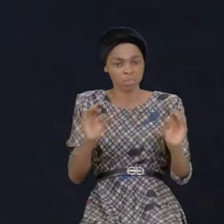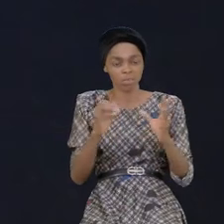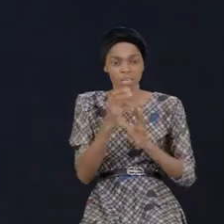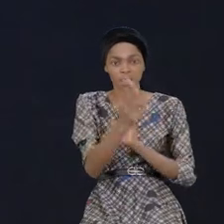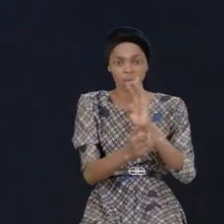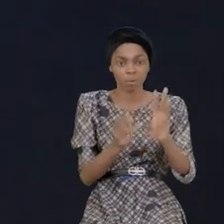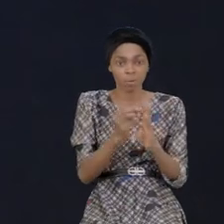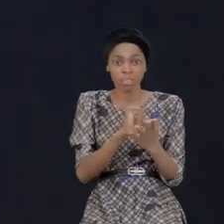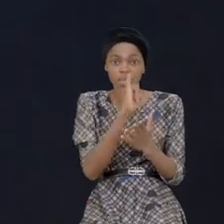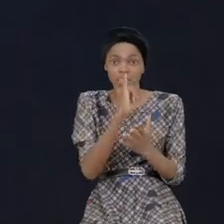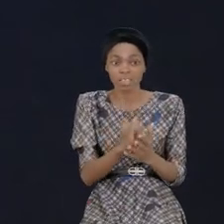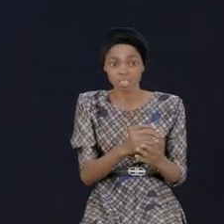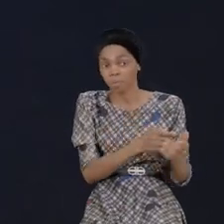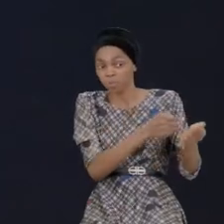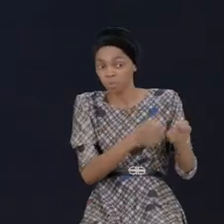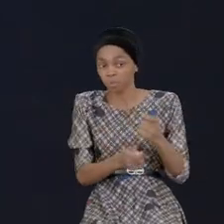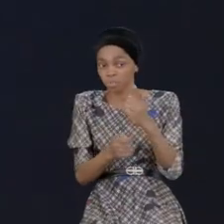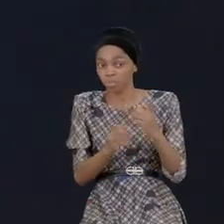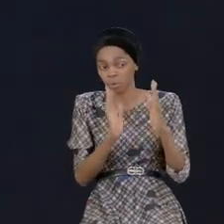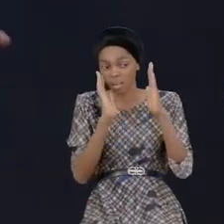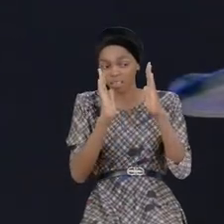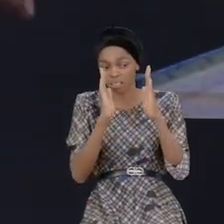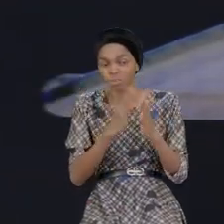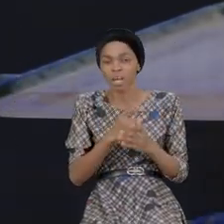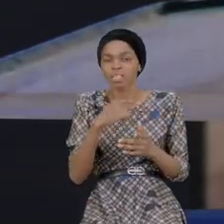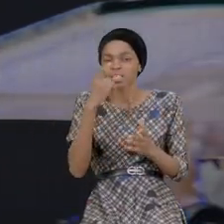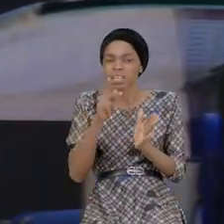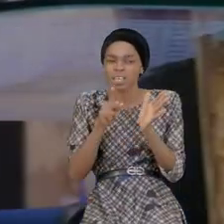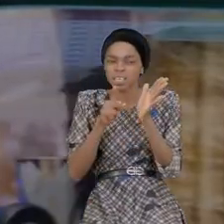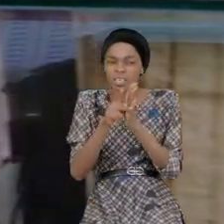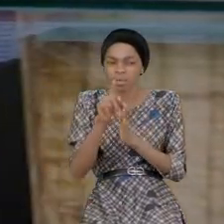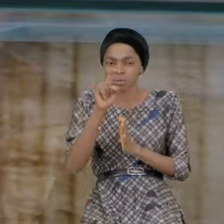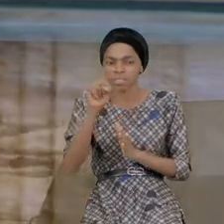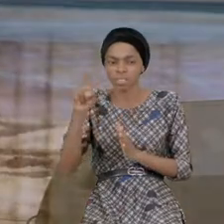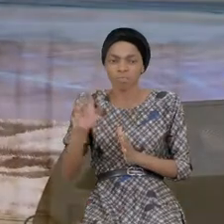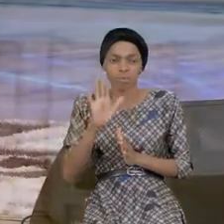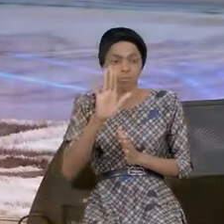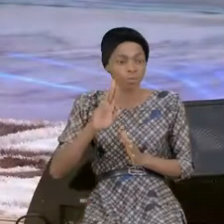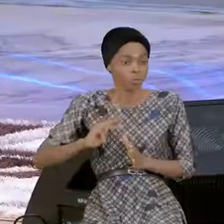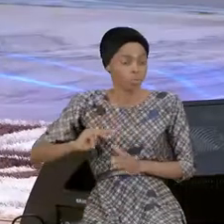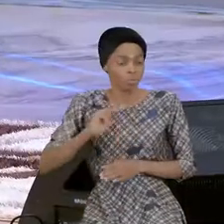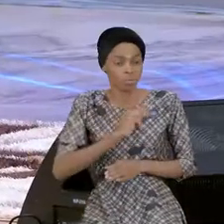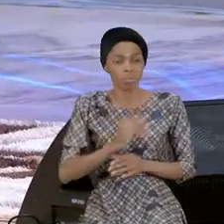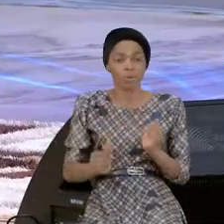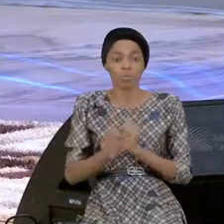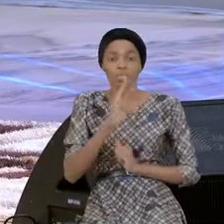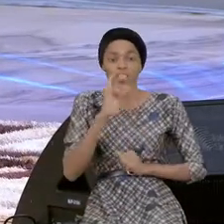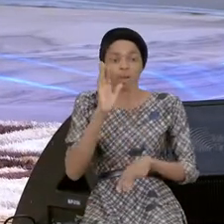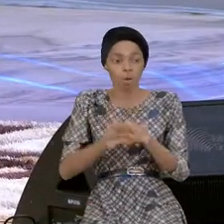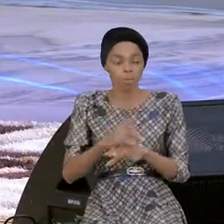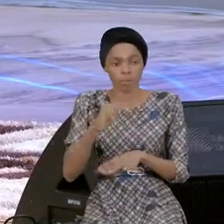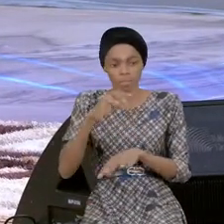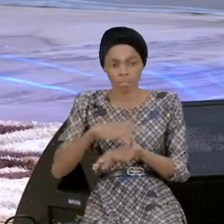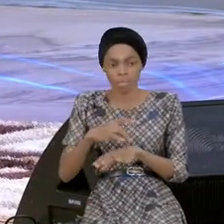that is still attracting your attention. It says, mortify therefore your members which are upon the